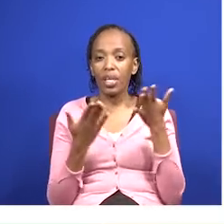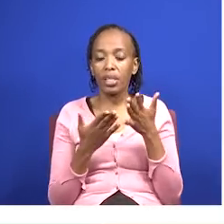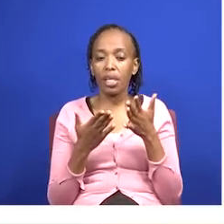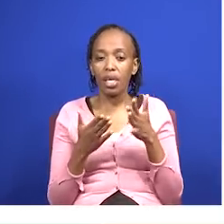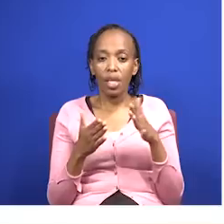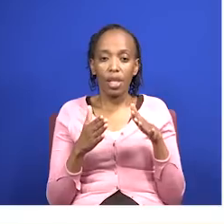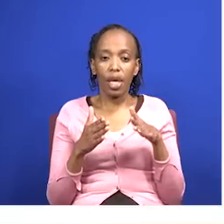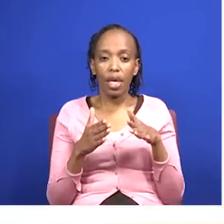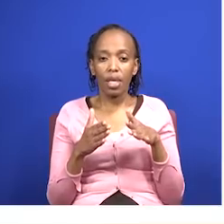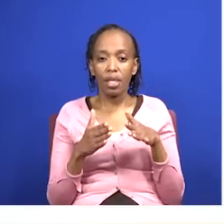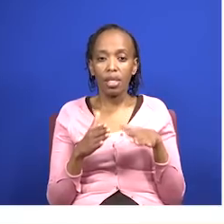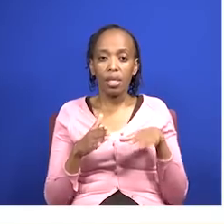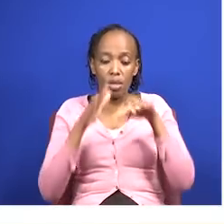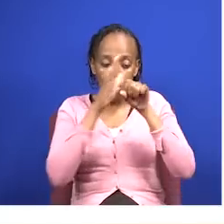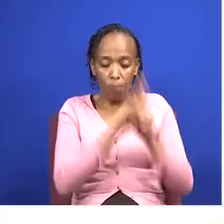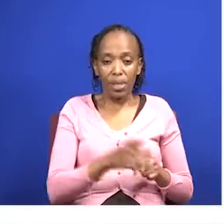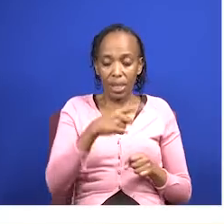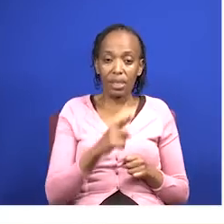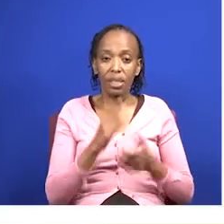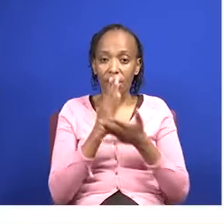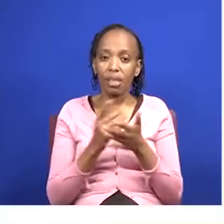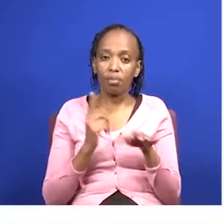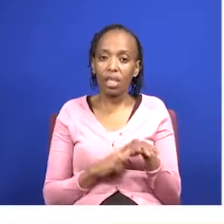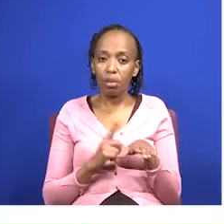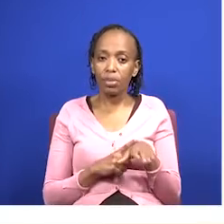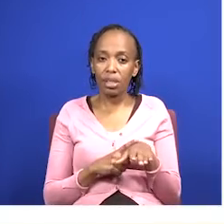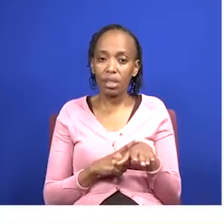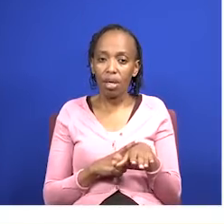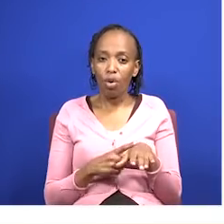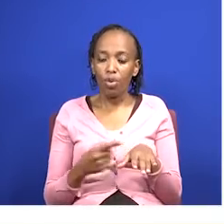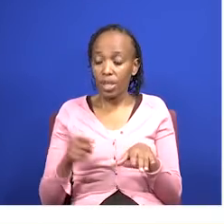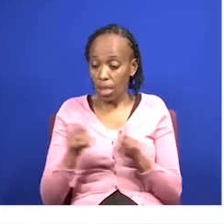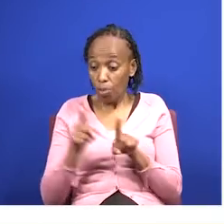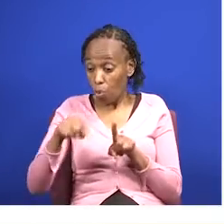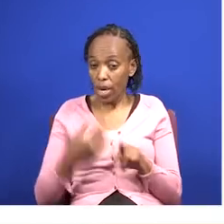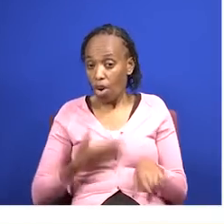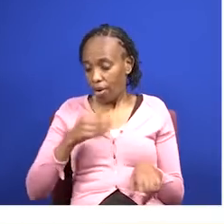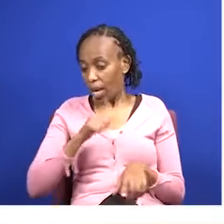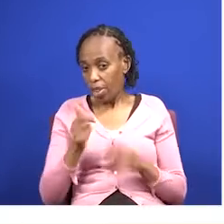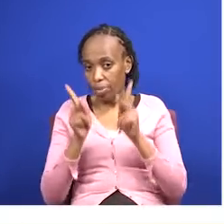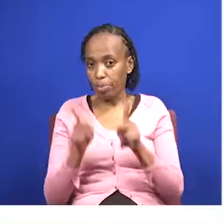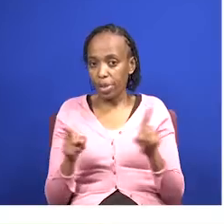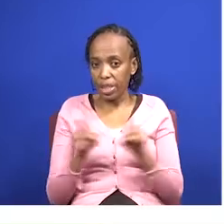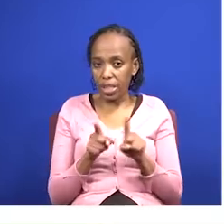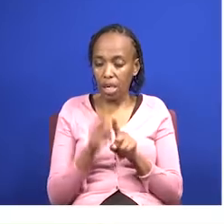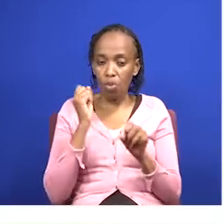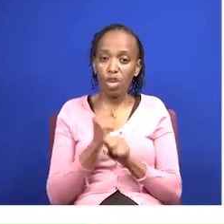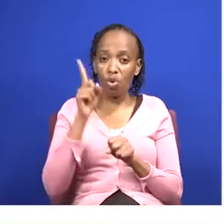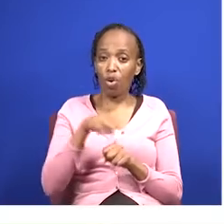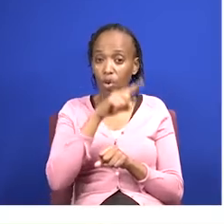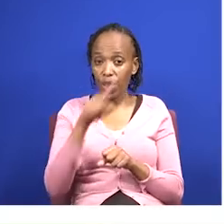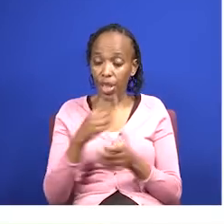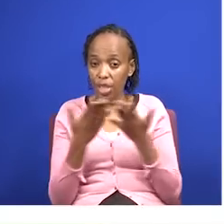badly, they bully us, don't we also sometimes annoy other people? Don't we also